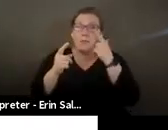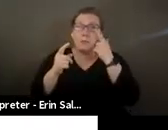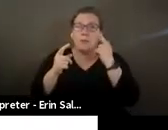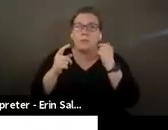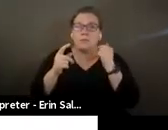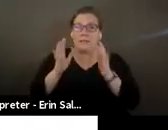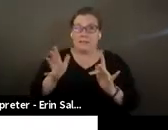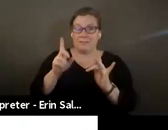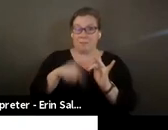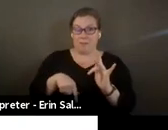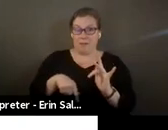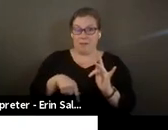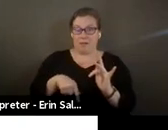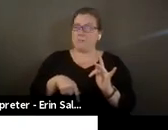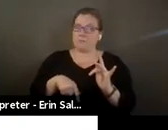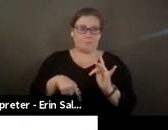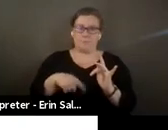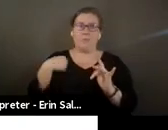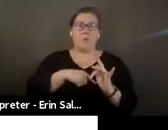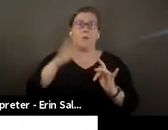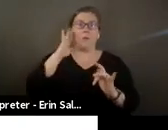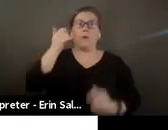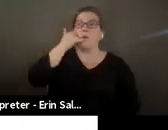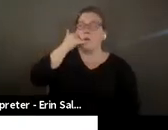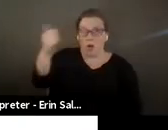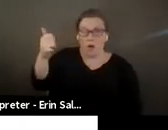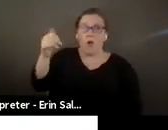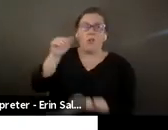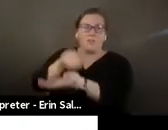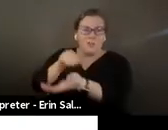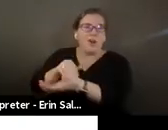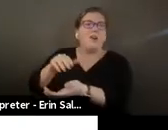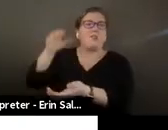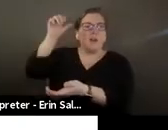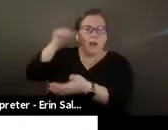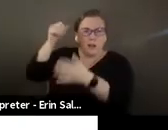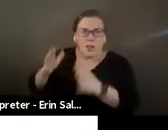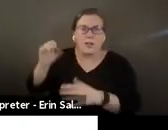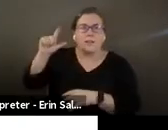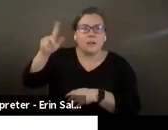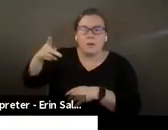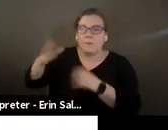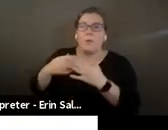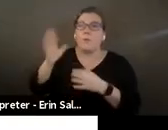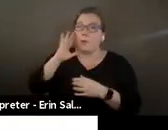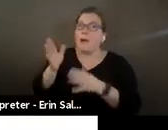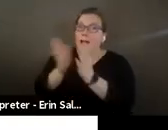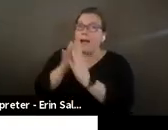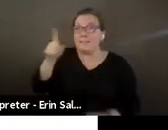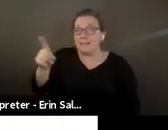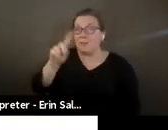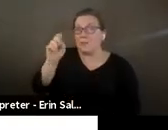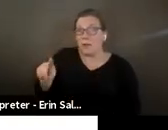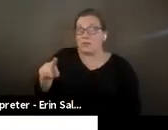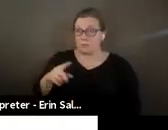leave this blank, we're going to call the professional certifier and we're going to have them answer the question, is this